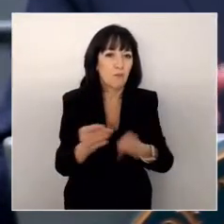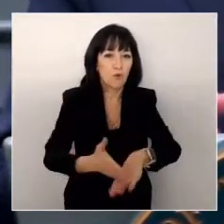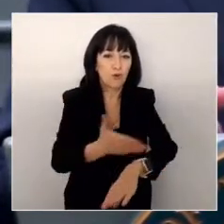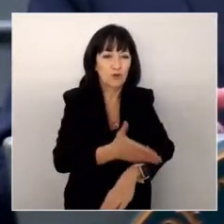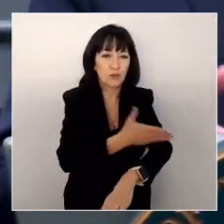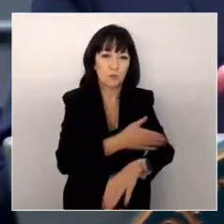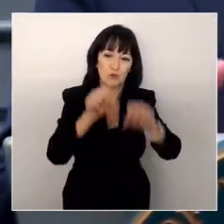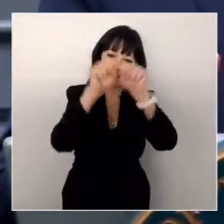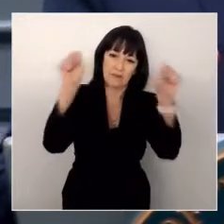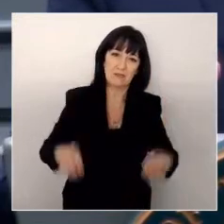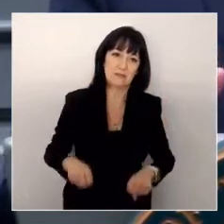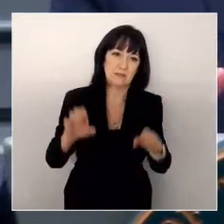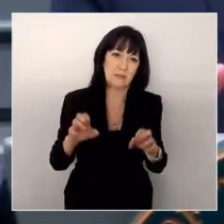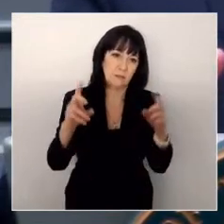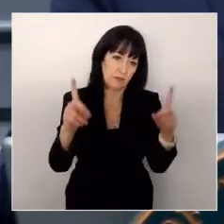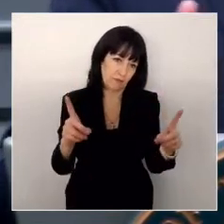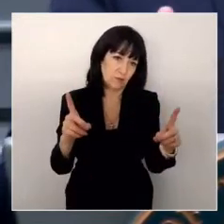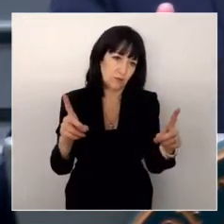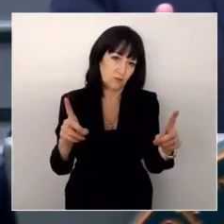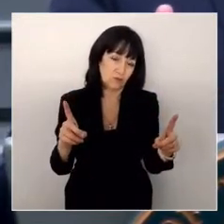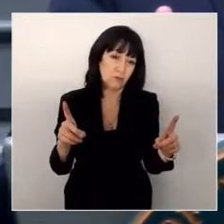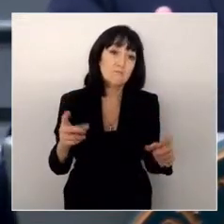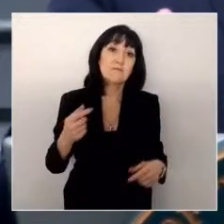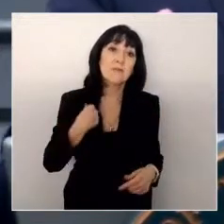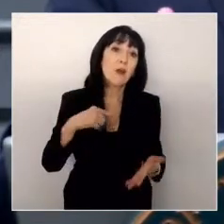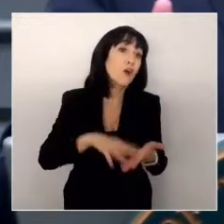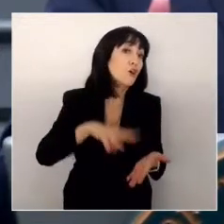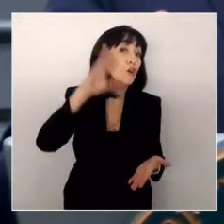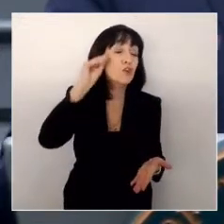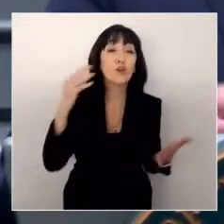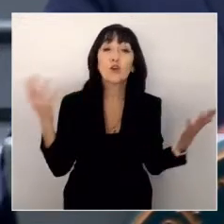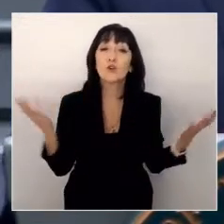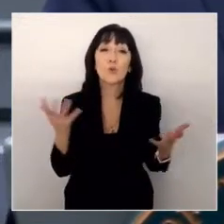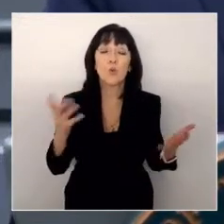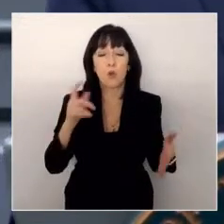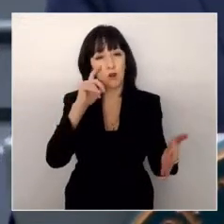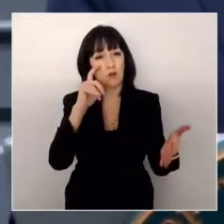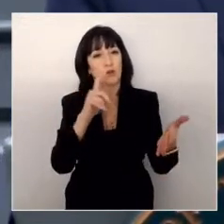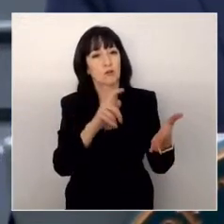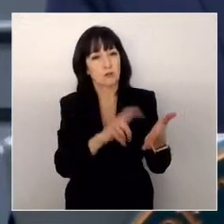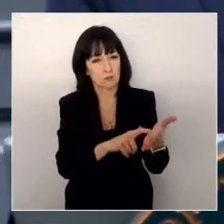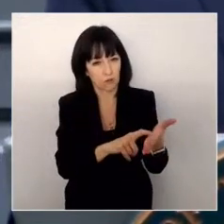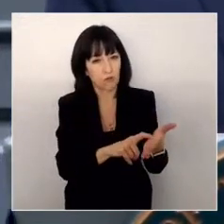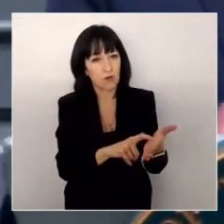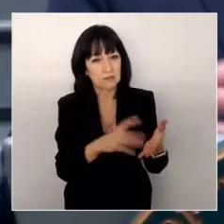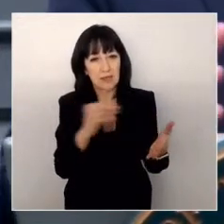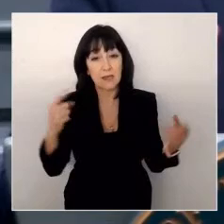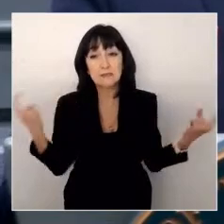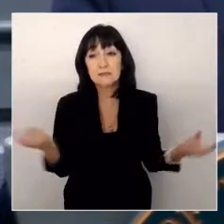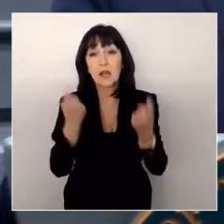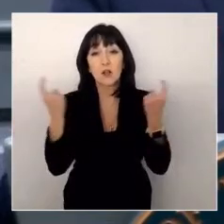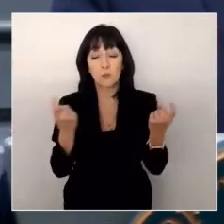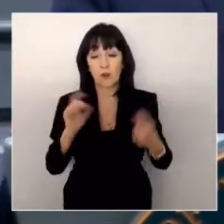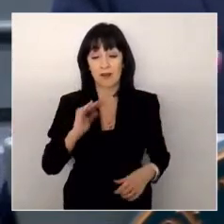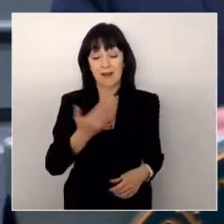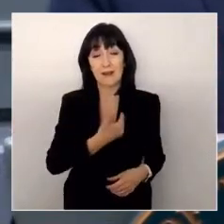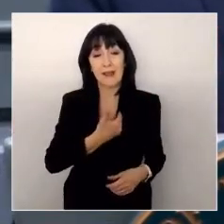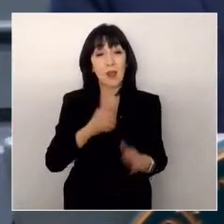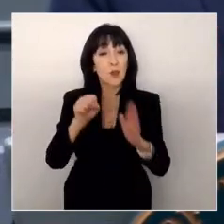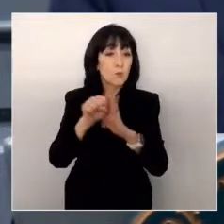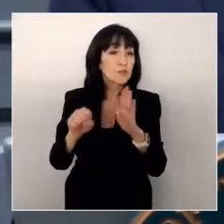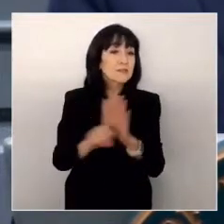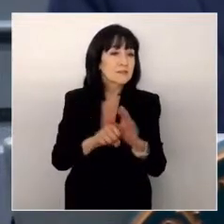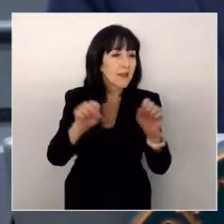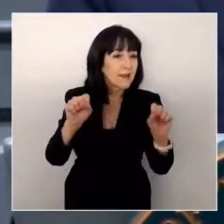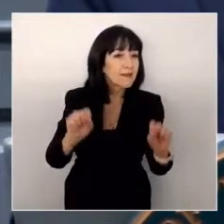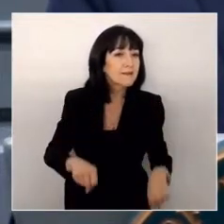is a value in acknowledging and celebrating the complexity of our state and our complex and often